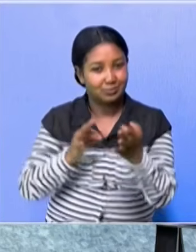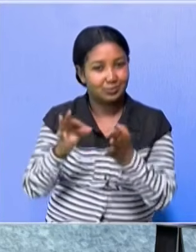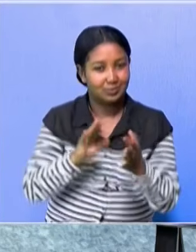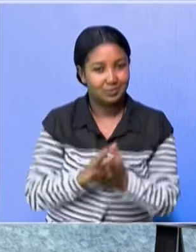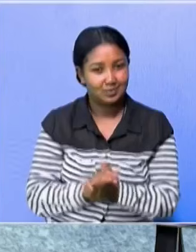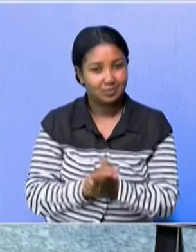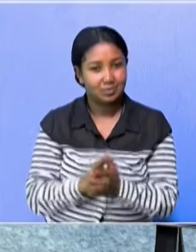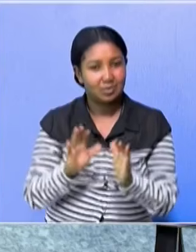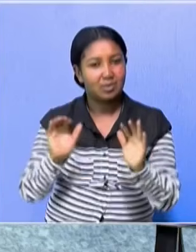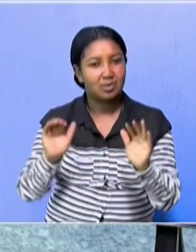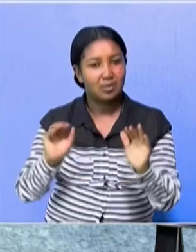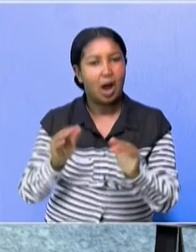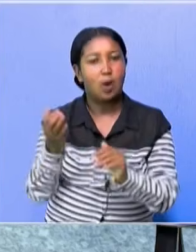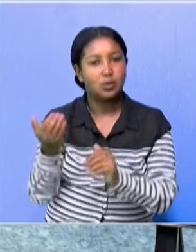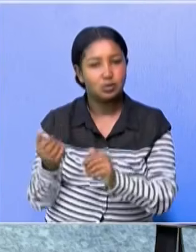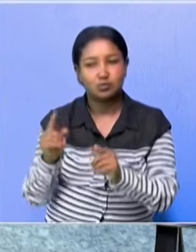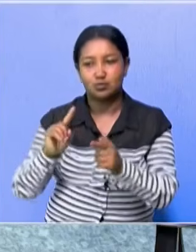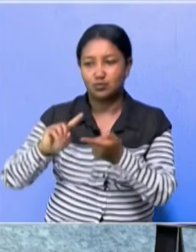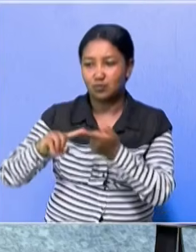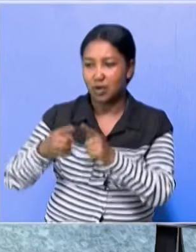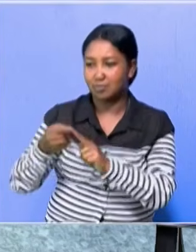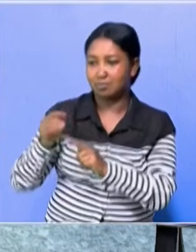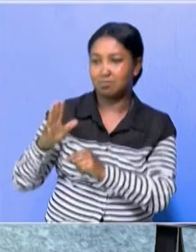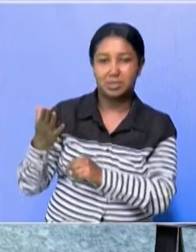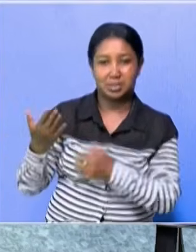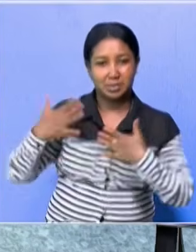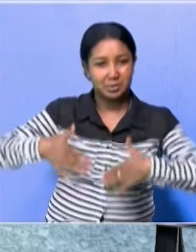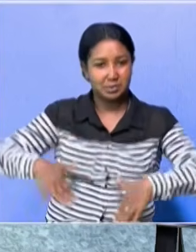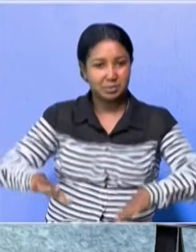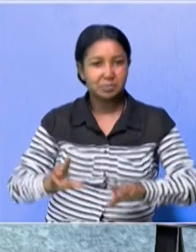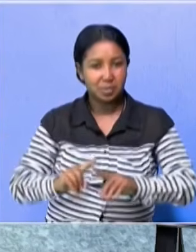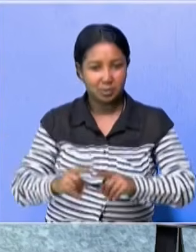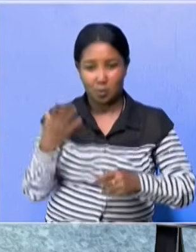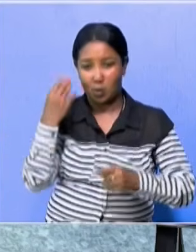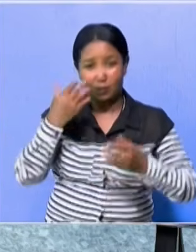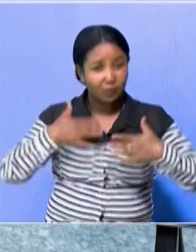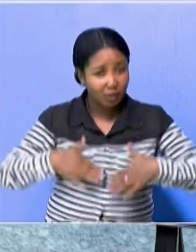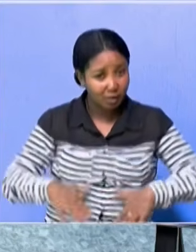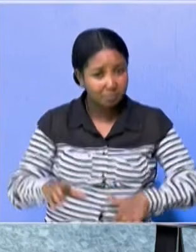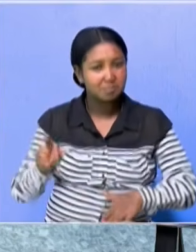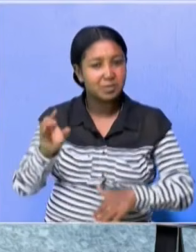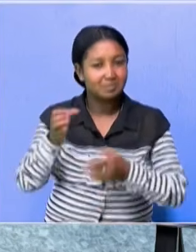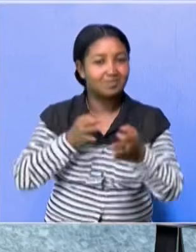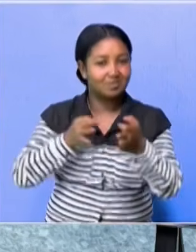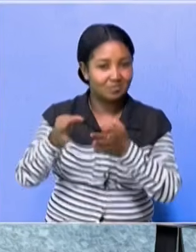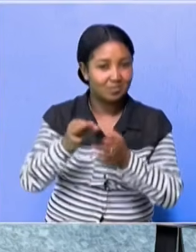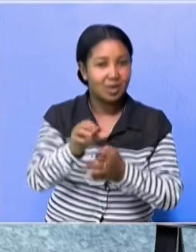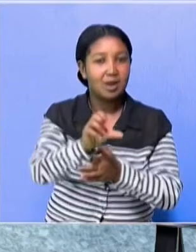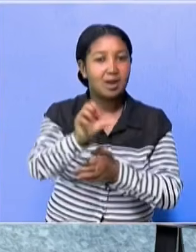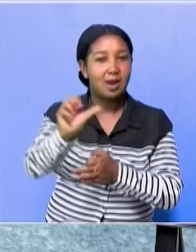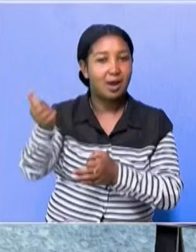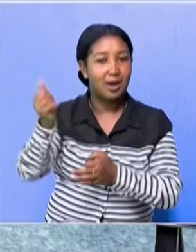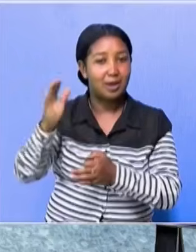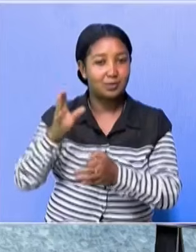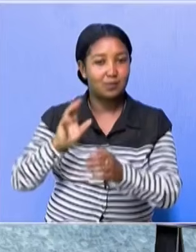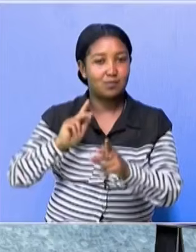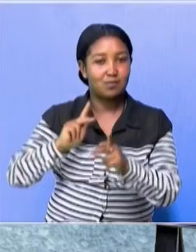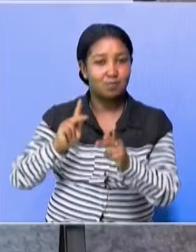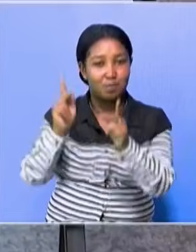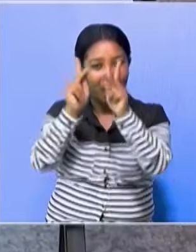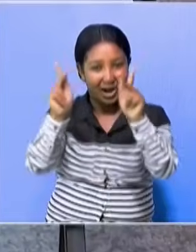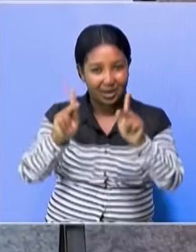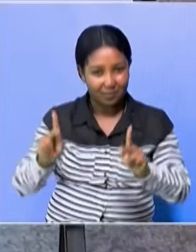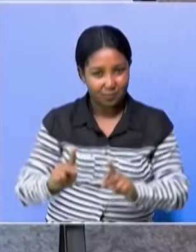Okay, how was your friends look like? Yeah, they dressed beautifully, etc. The other kind of paragraph is that